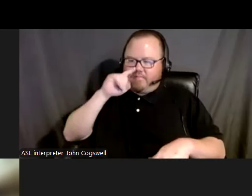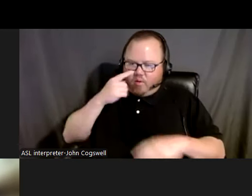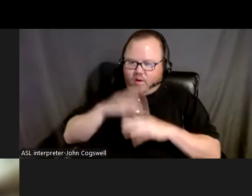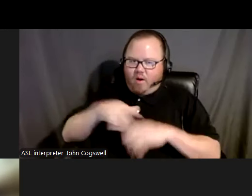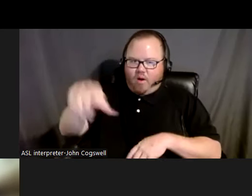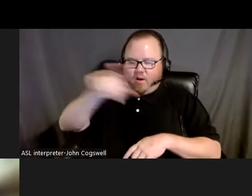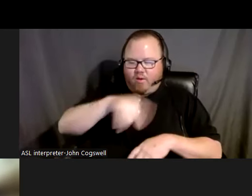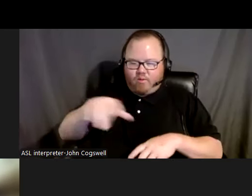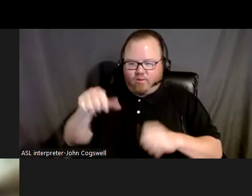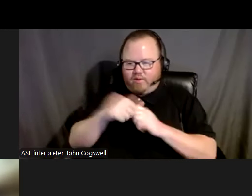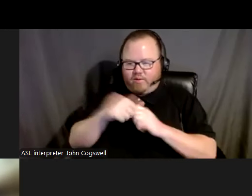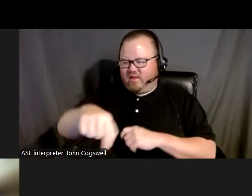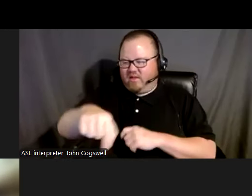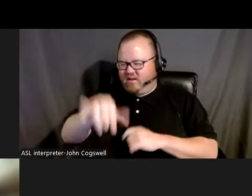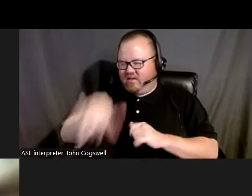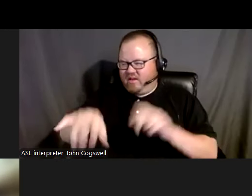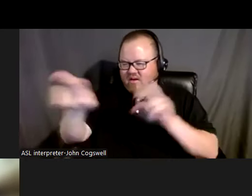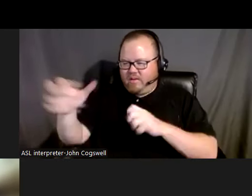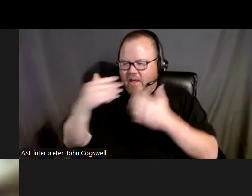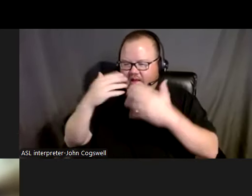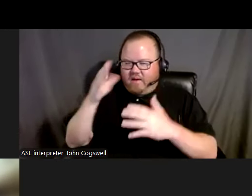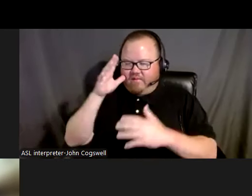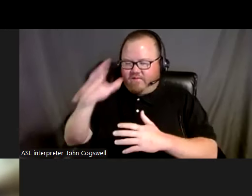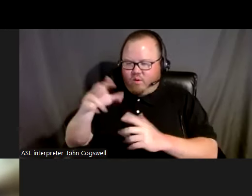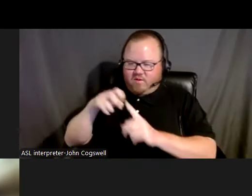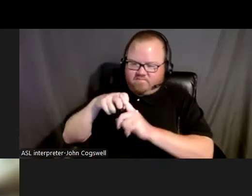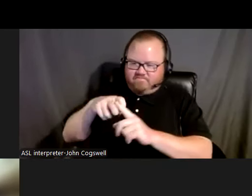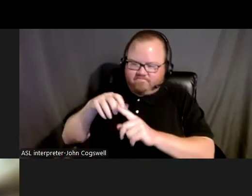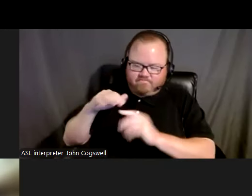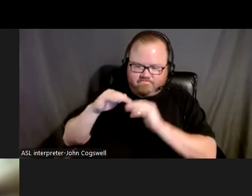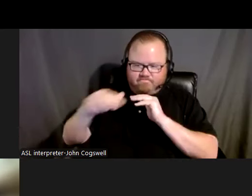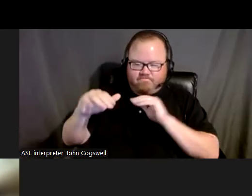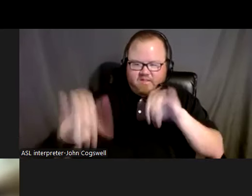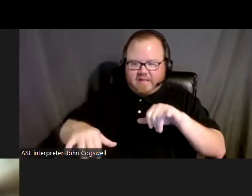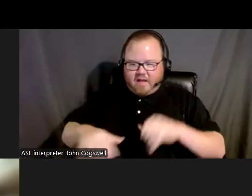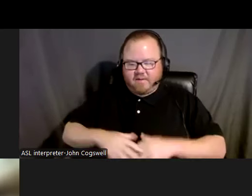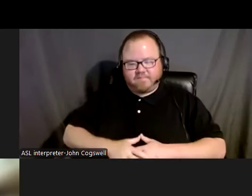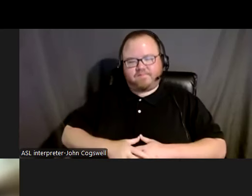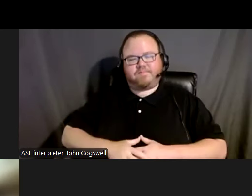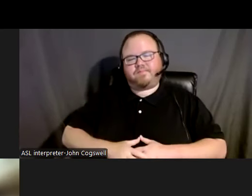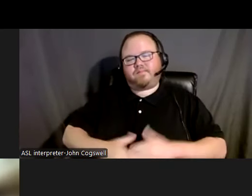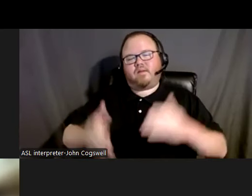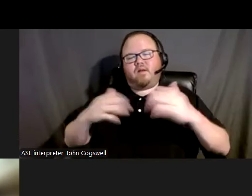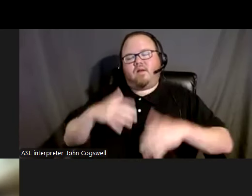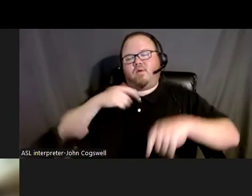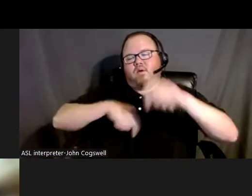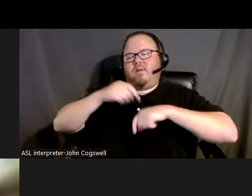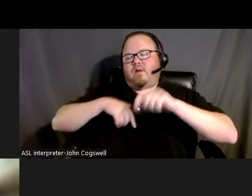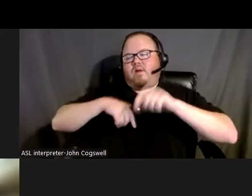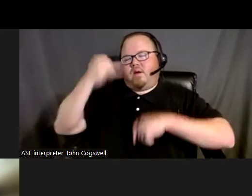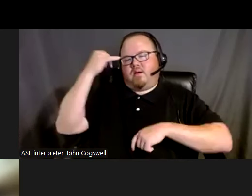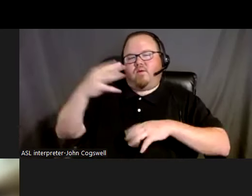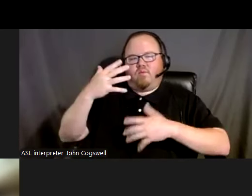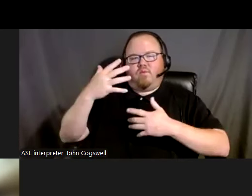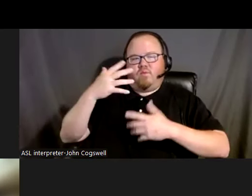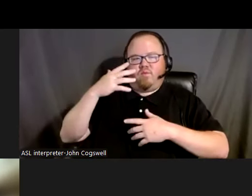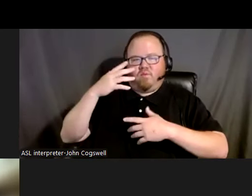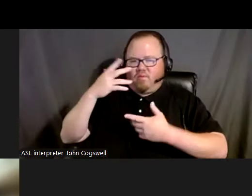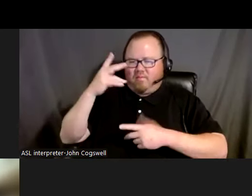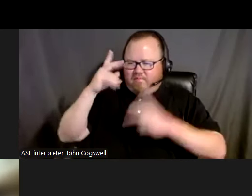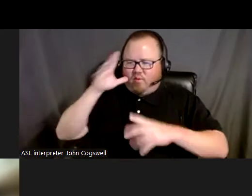with this topic. So thanks for sticking around. All right, so let's go back to this idea of, won't people find another way? This